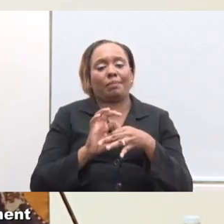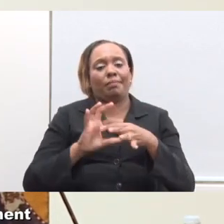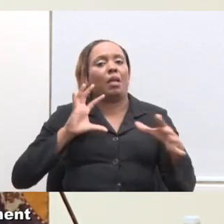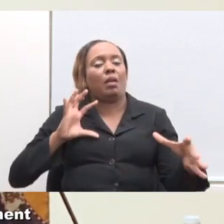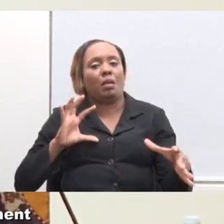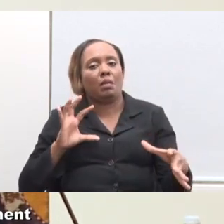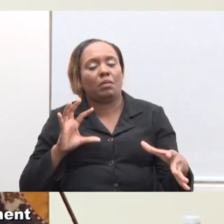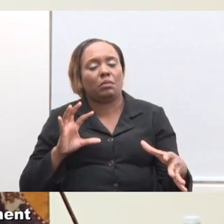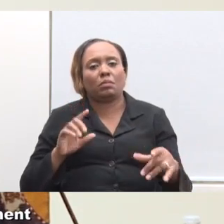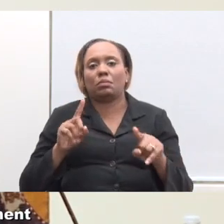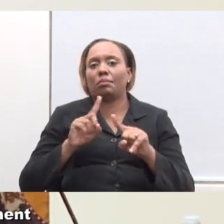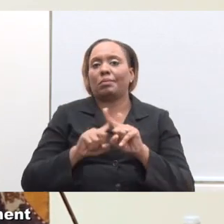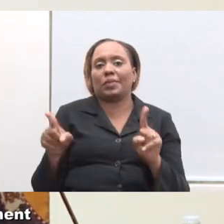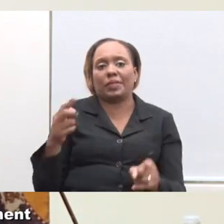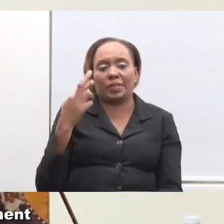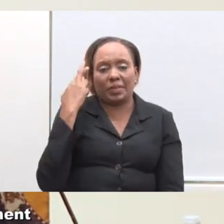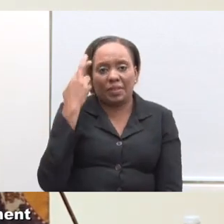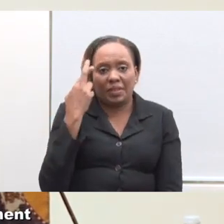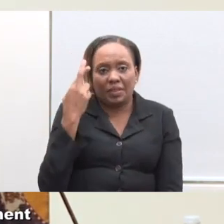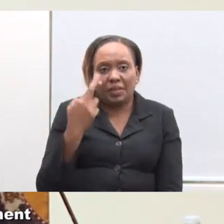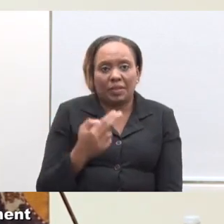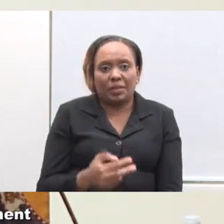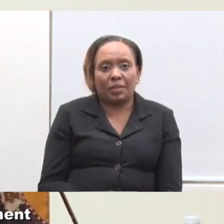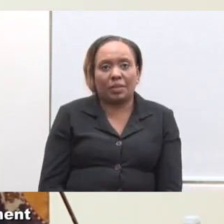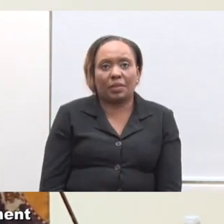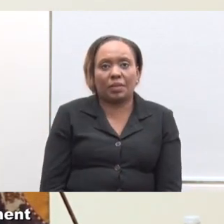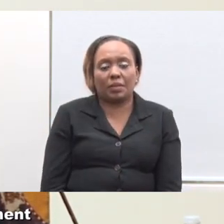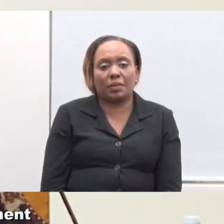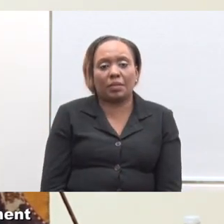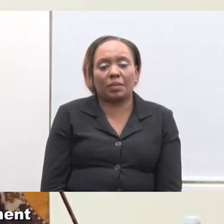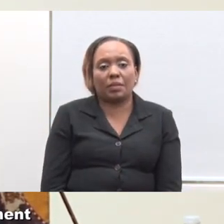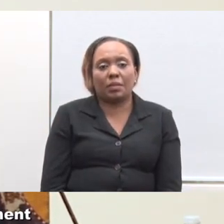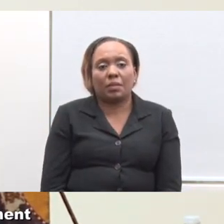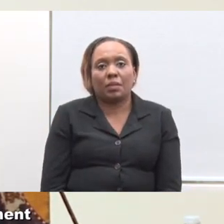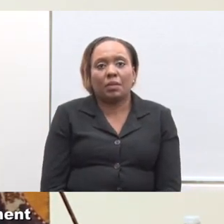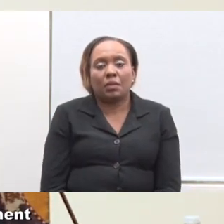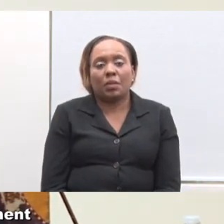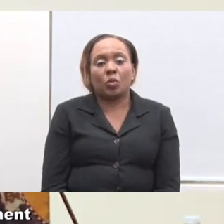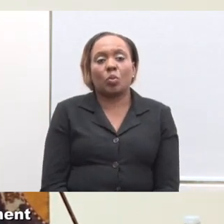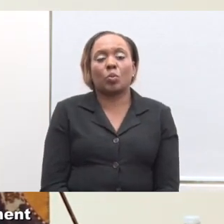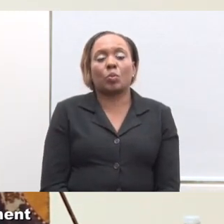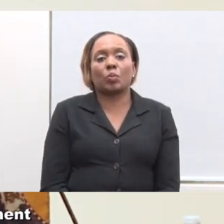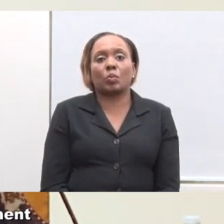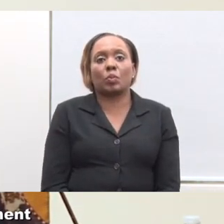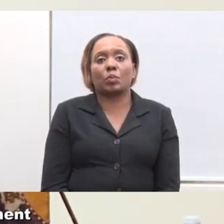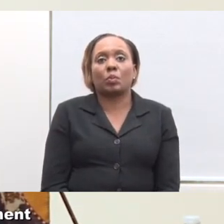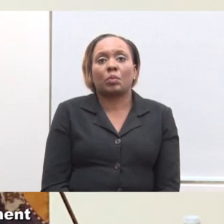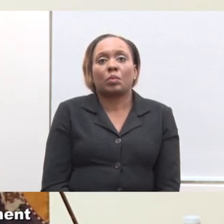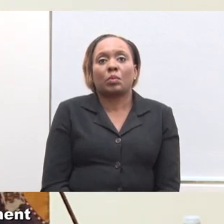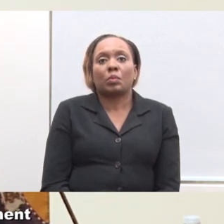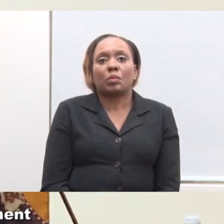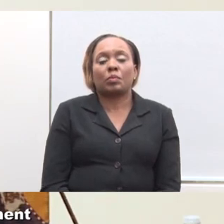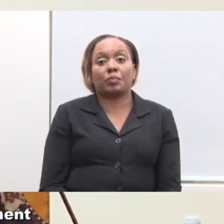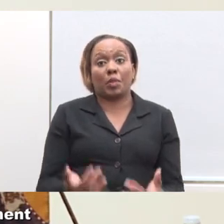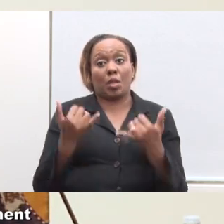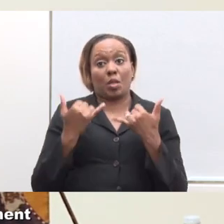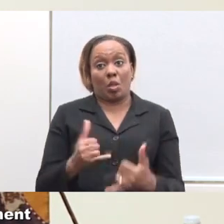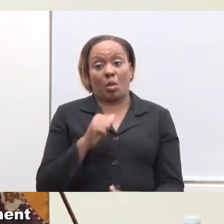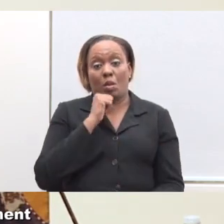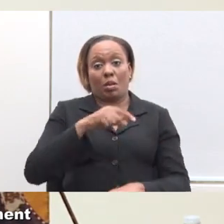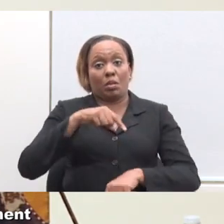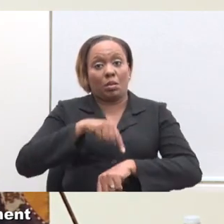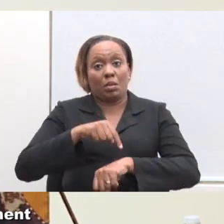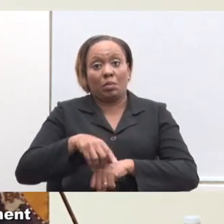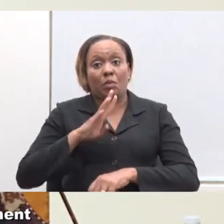reasons. It is the view of my government that now is not the time to talk about money when people are